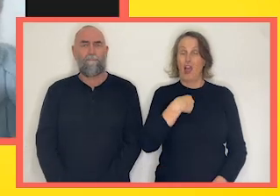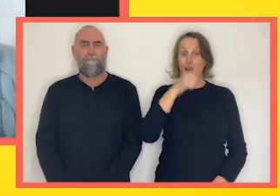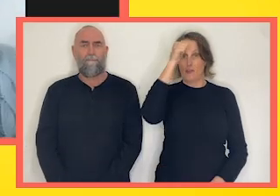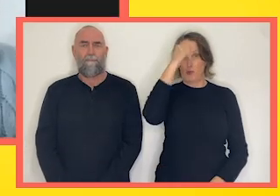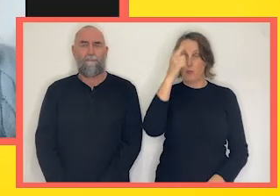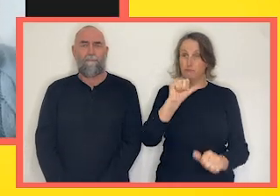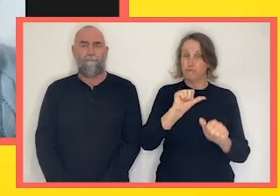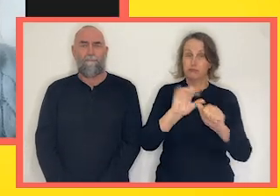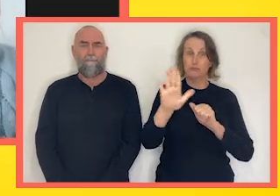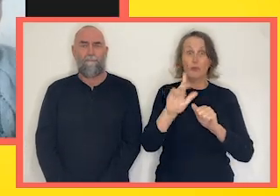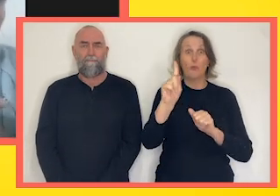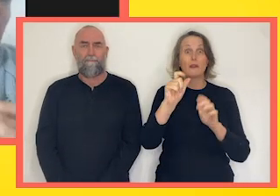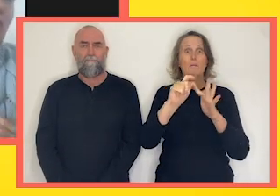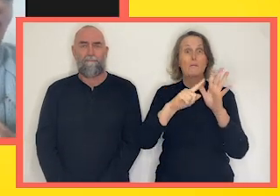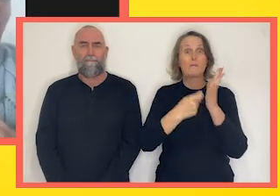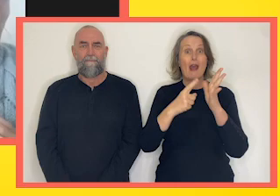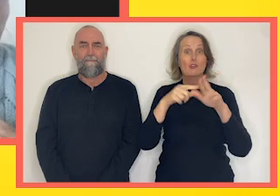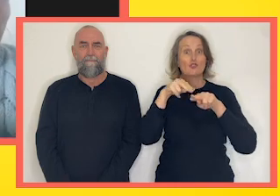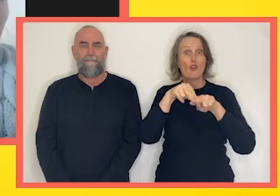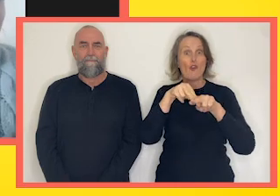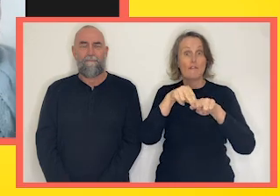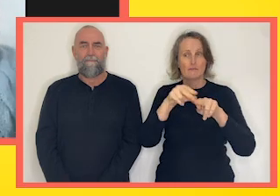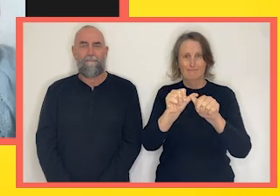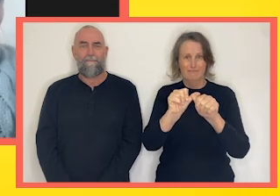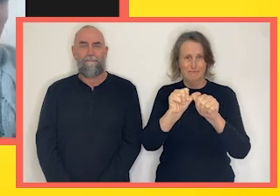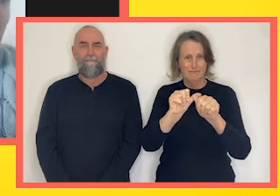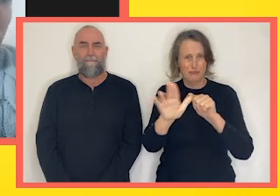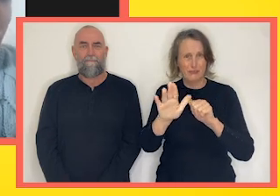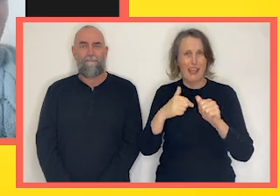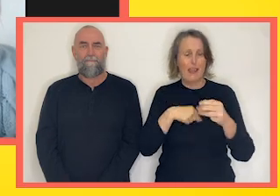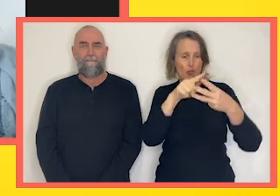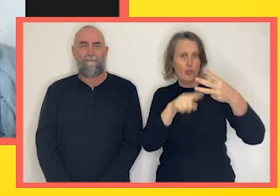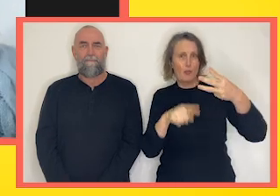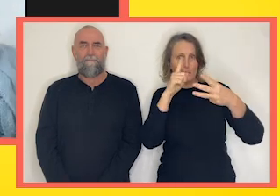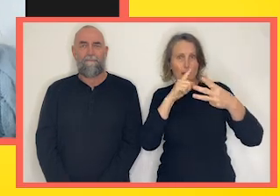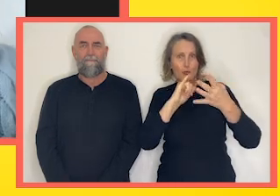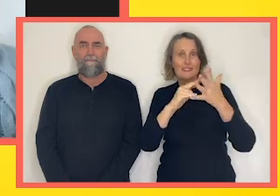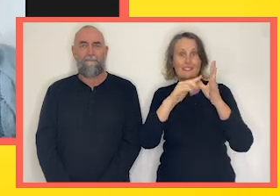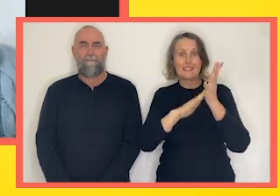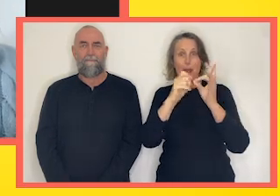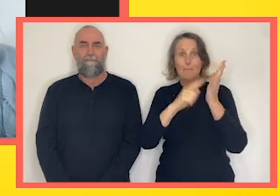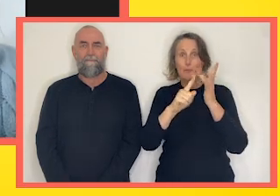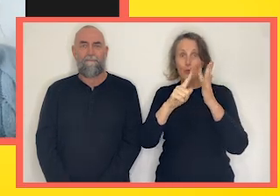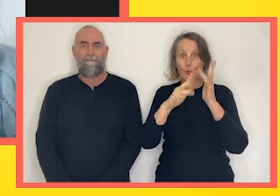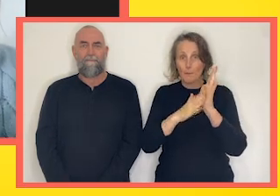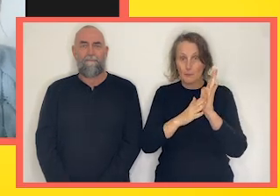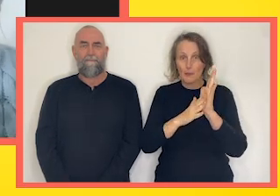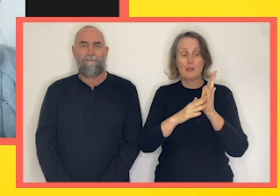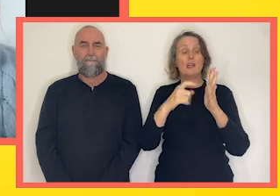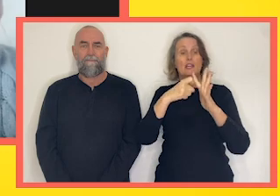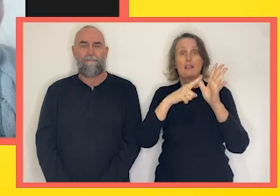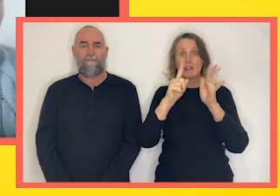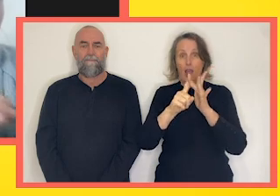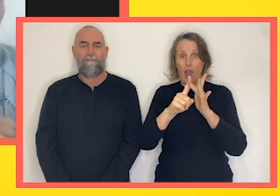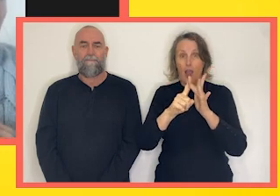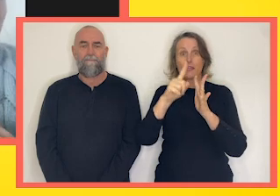is the parasurfing, which has been phenomenal. And a big congrats to Jocelyn, Sam Bloom and Kai. They all three of